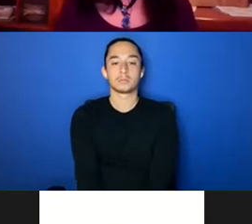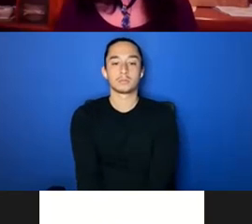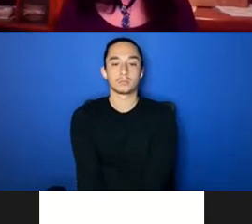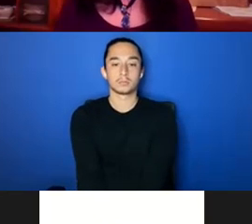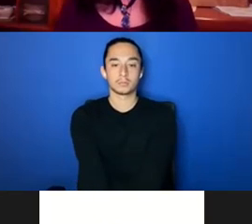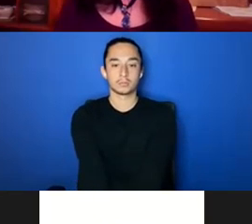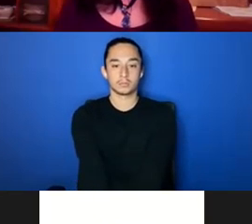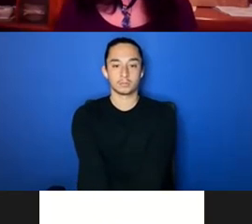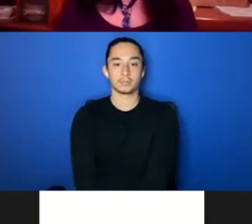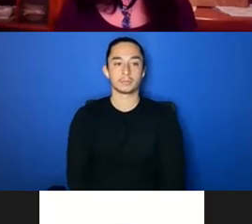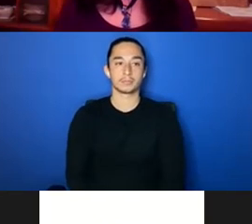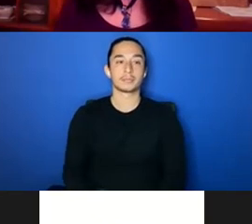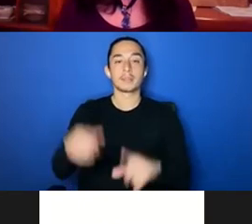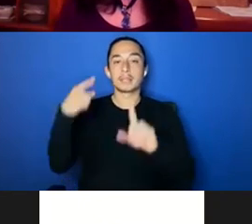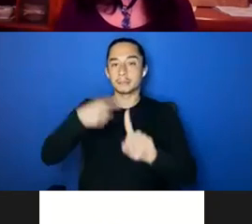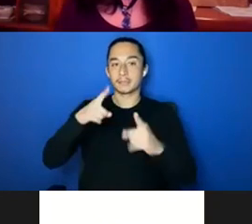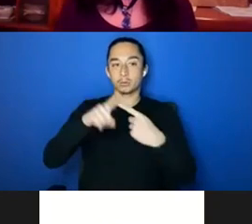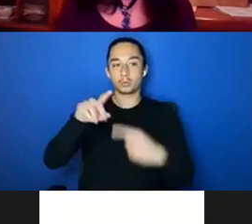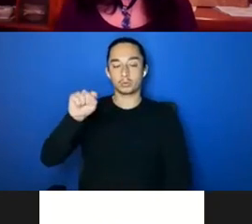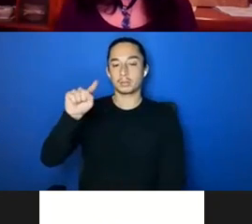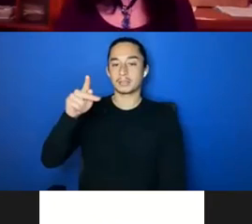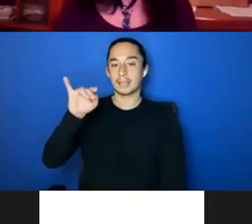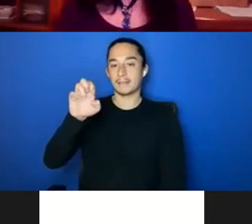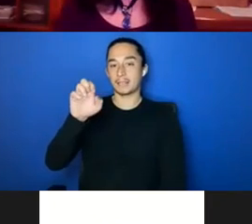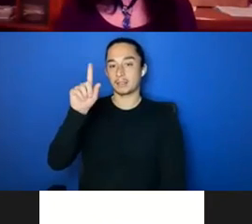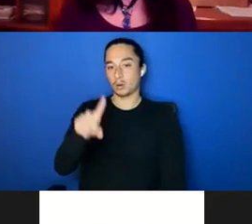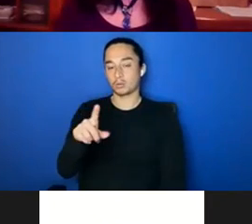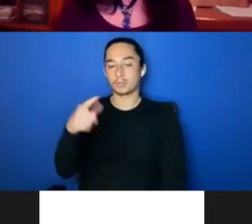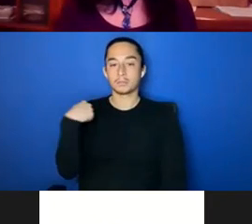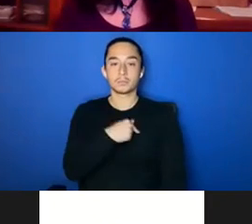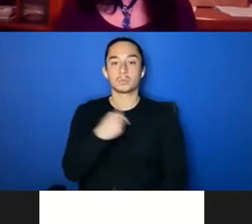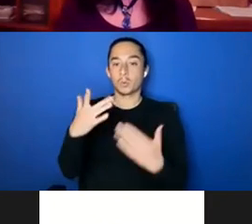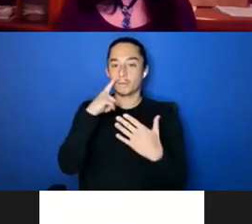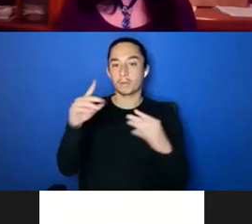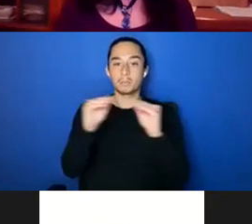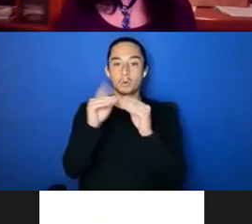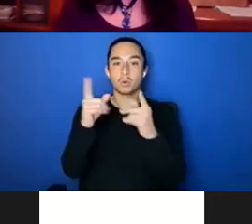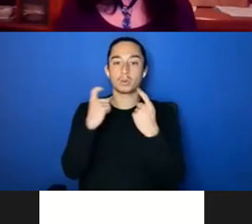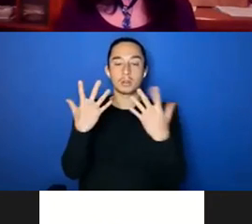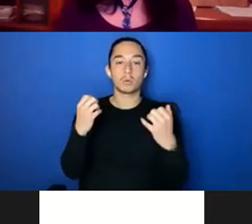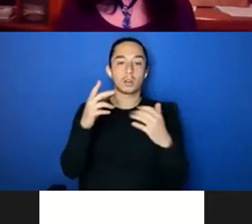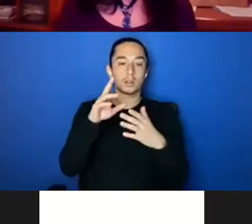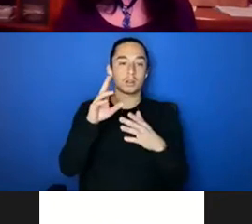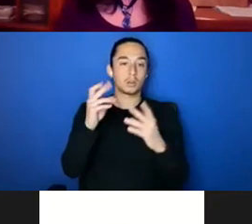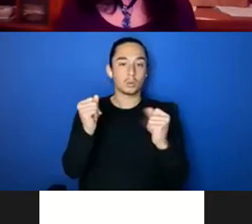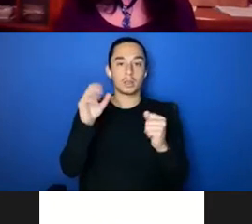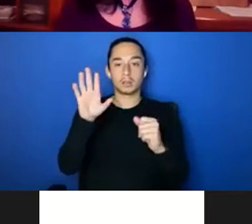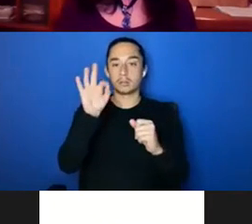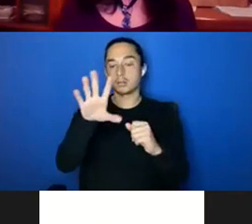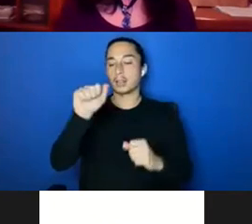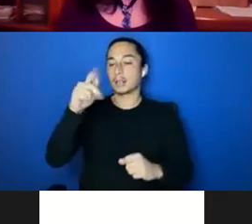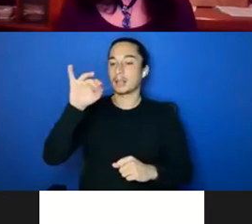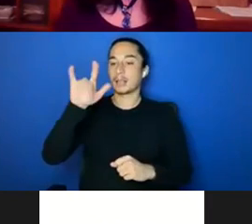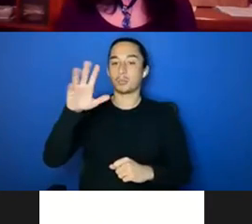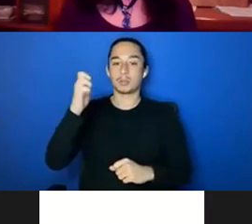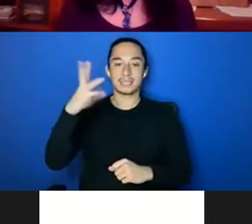And that's specific to Stephanie's question. And while we're waiting for additional questions, I wanted to do a quick plug. April 16th,